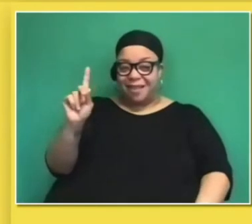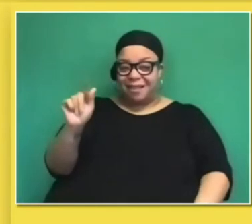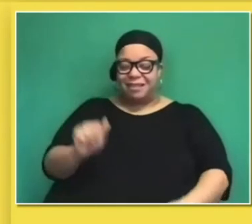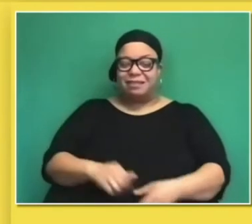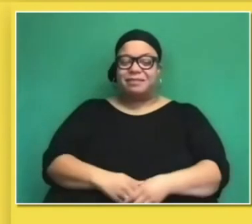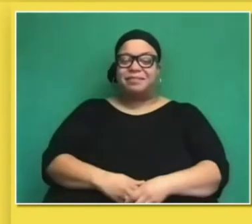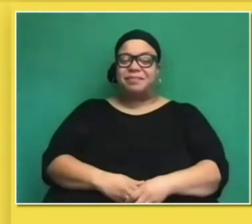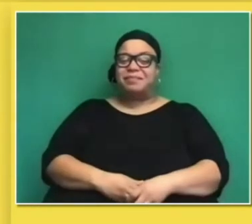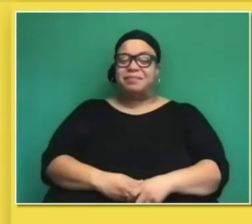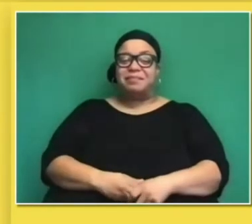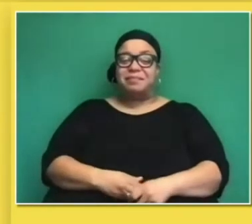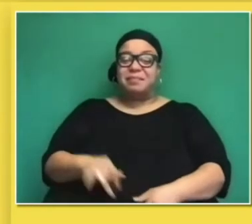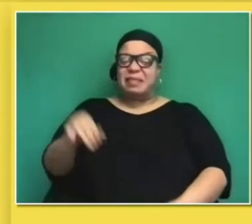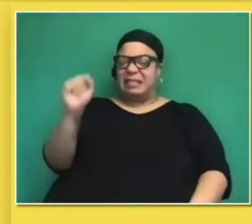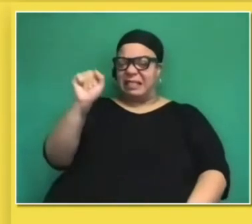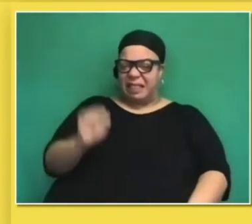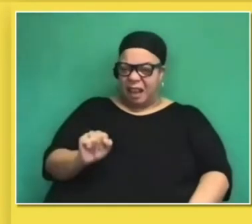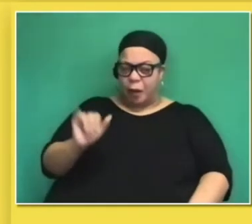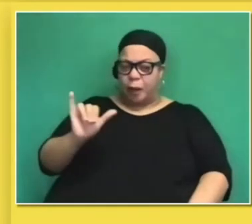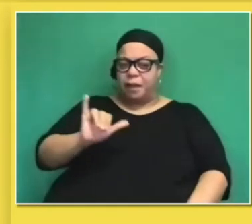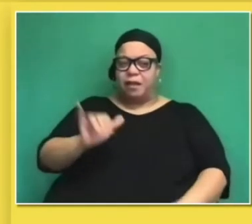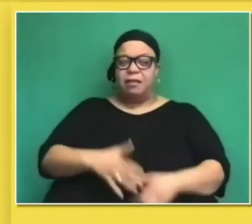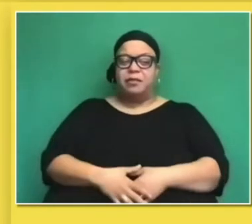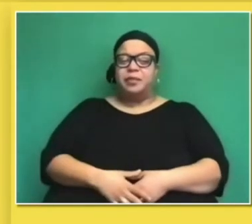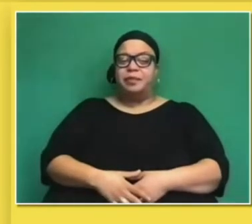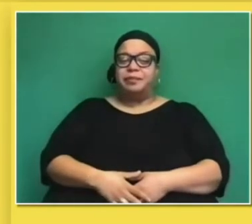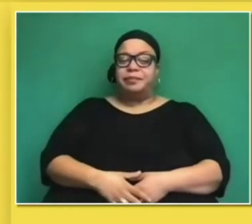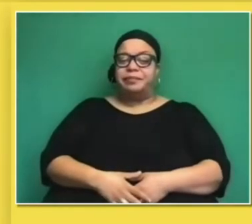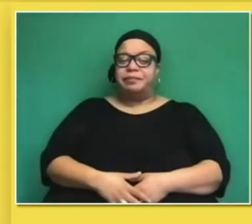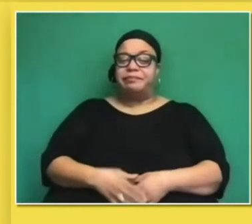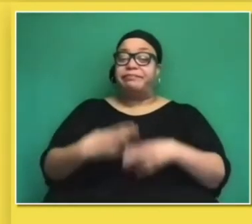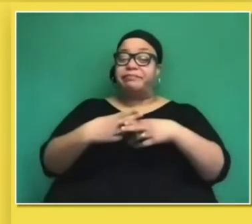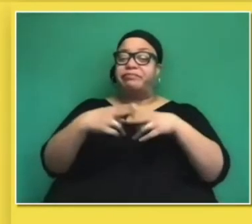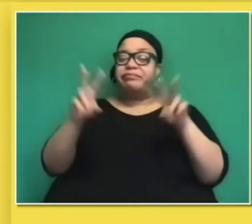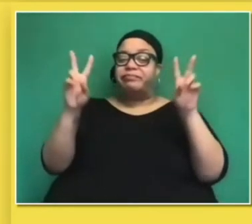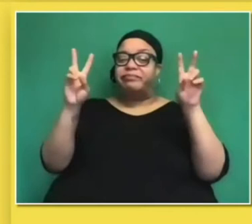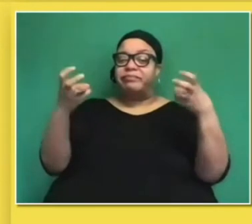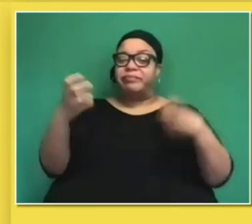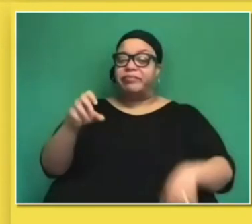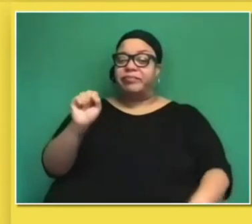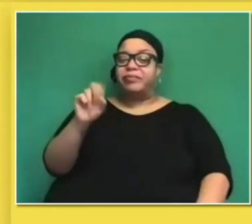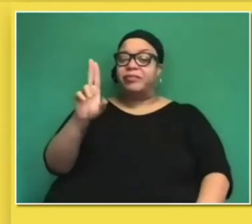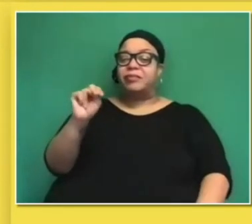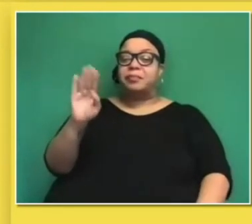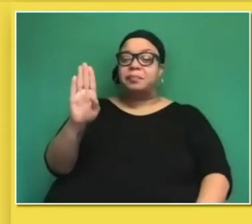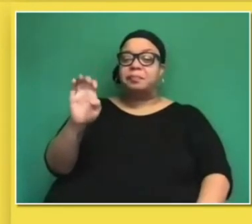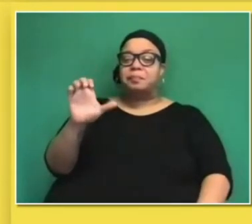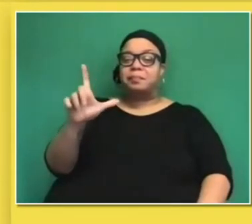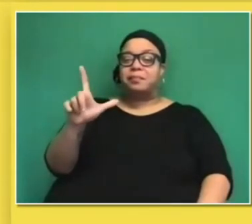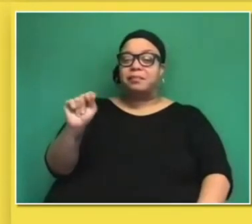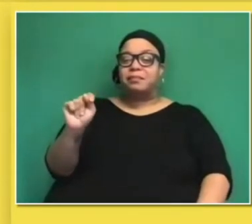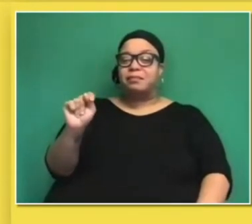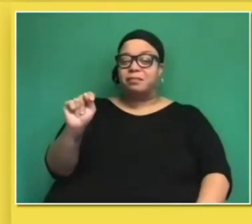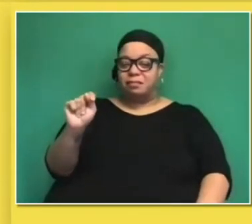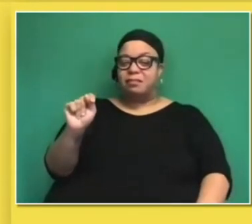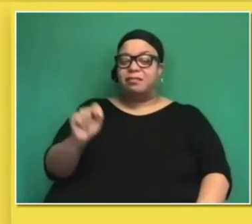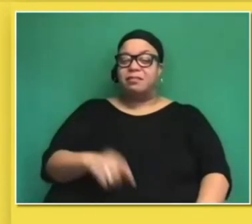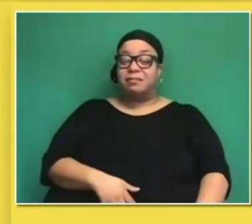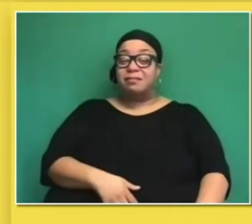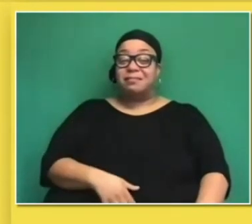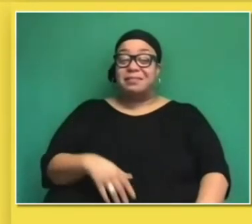this. All McConnell has done for years have exploited it. Trump's extremism has revealed a larger and